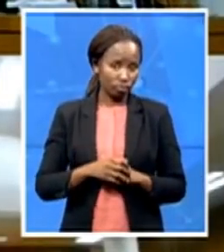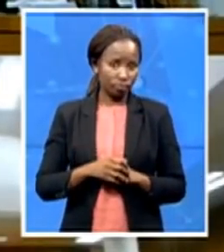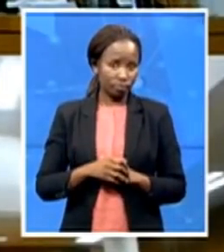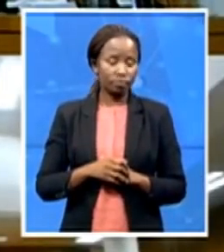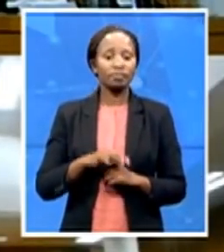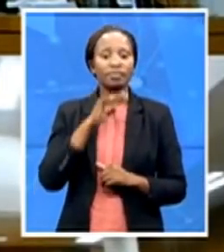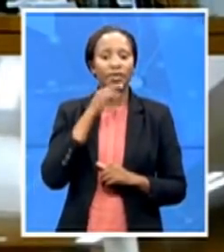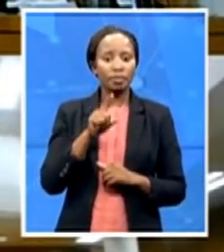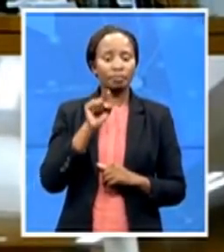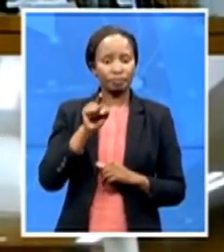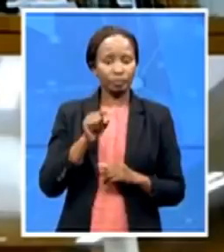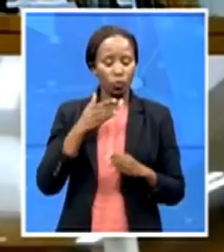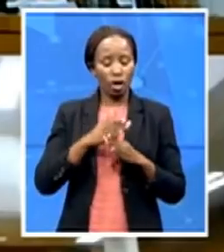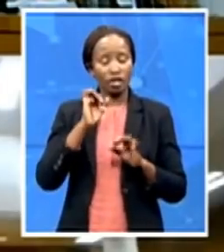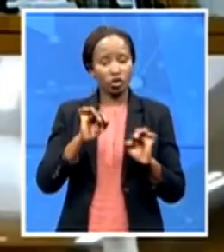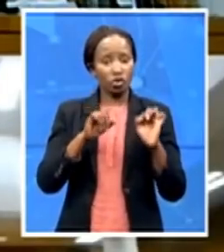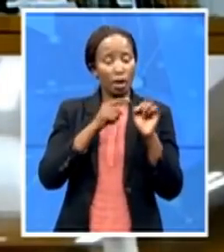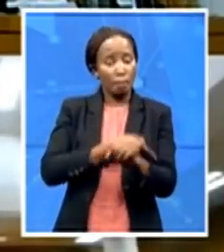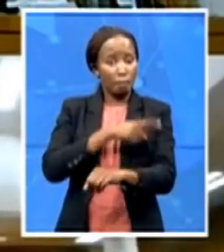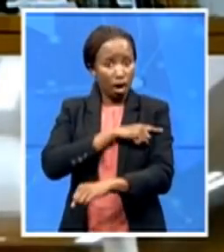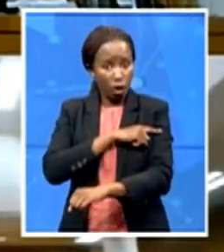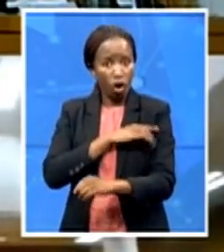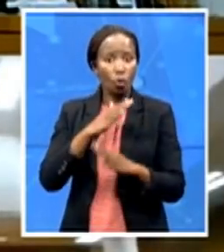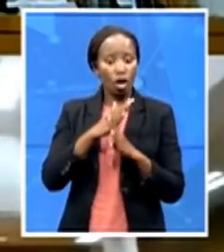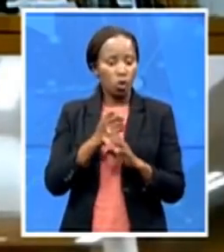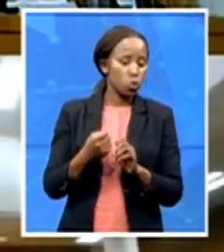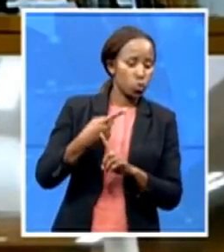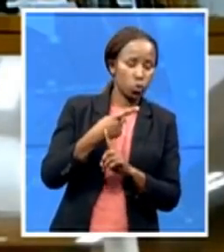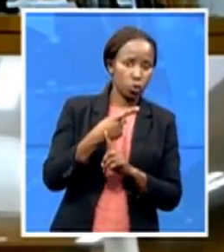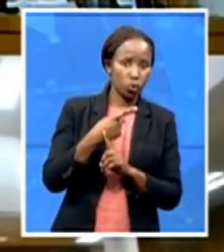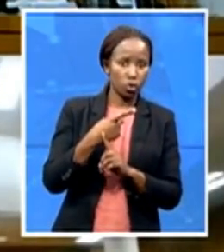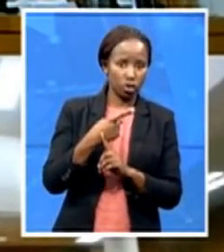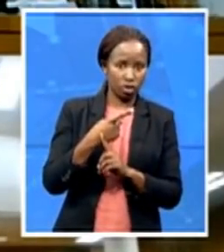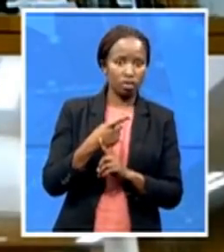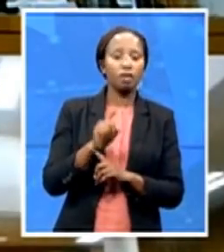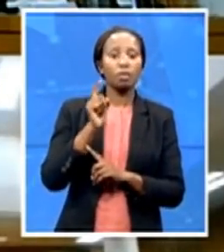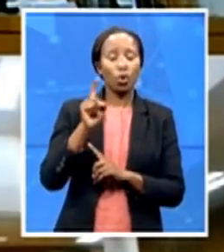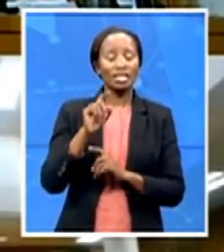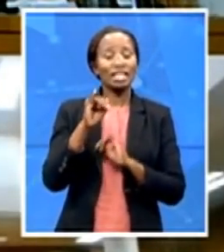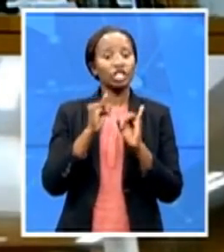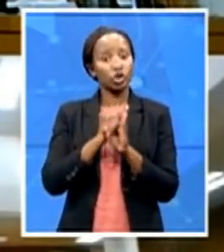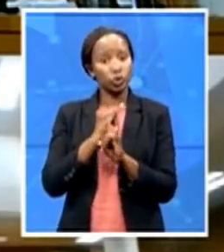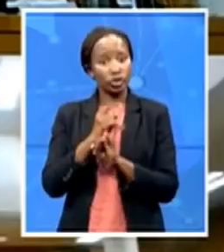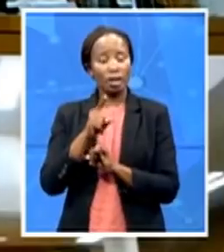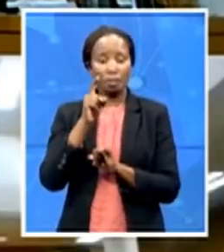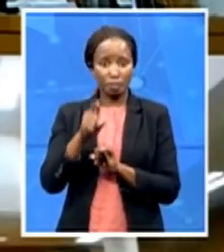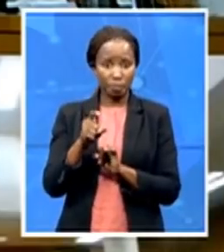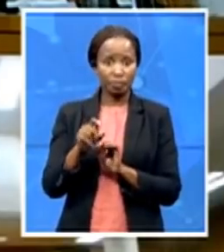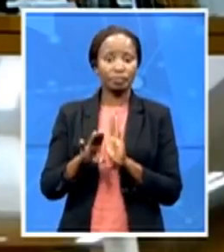duty to define these terms institutionally in advance of any case being considered by